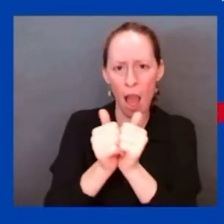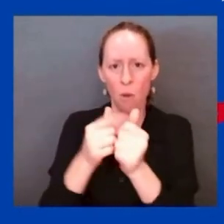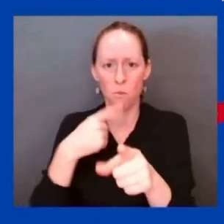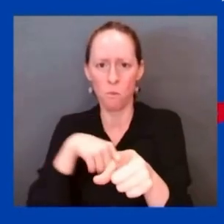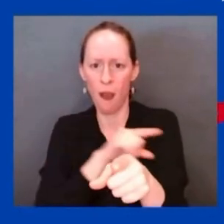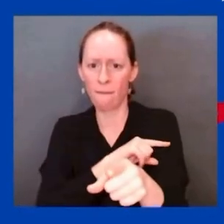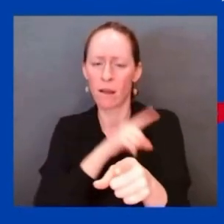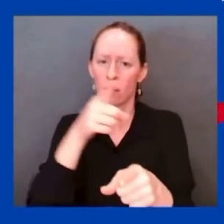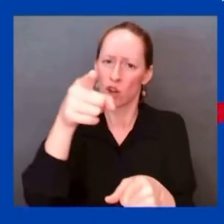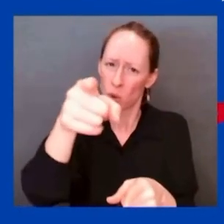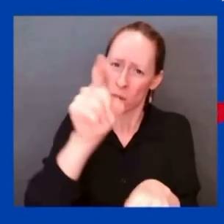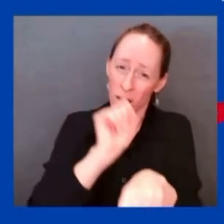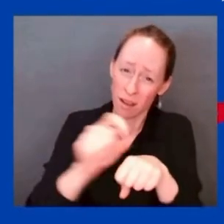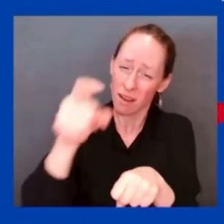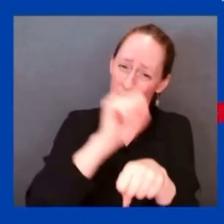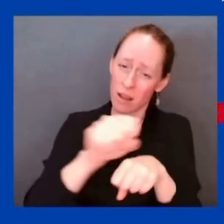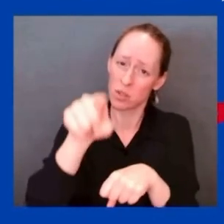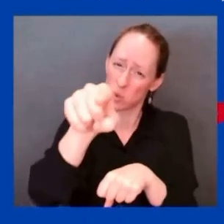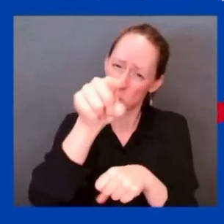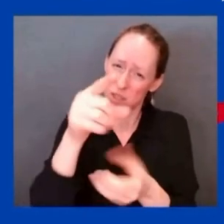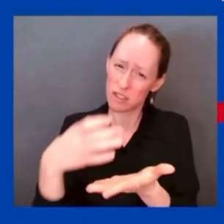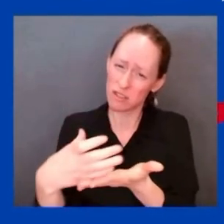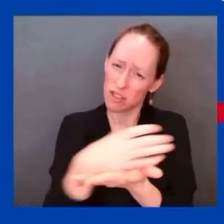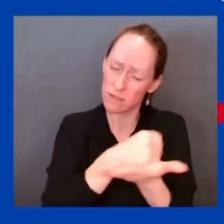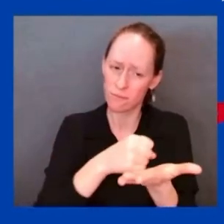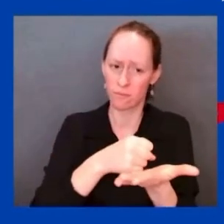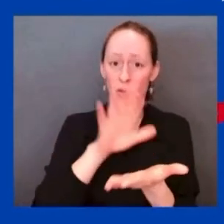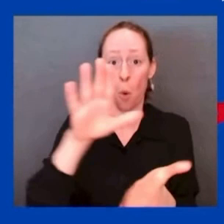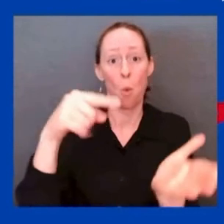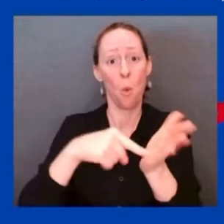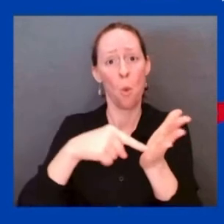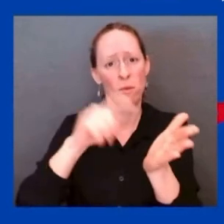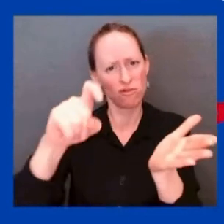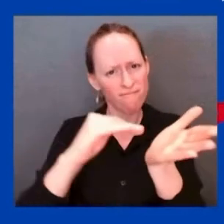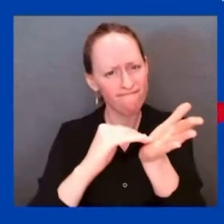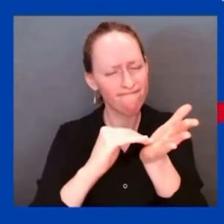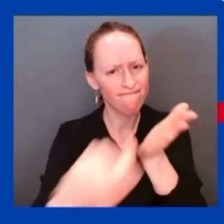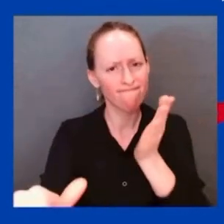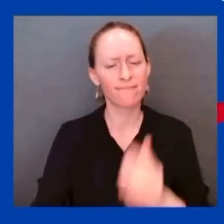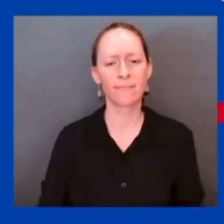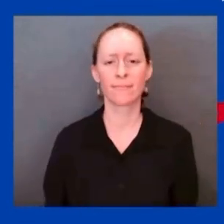know, all too well, educators now find themselves on the front lines of gun violence.